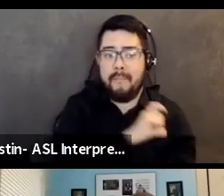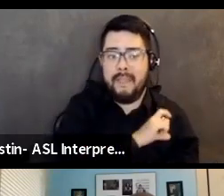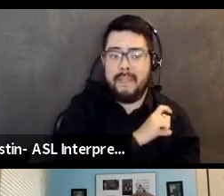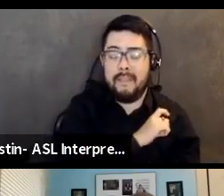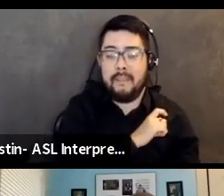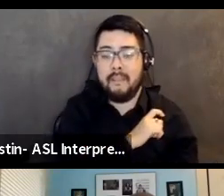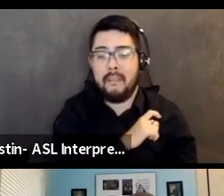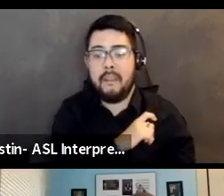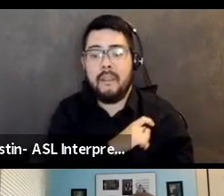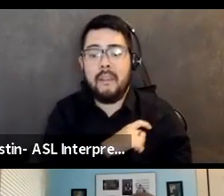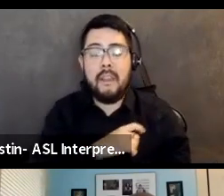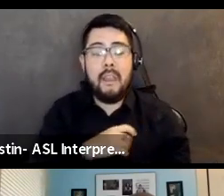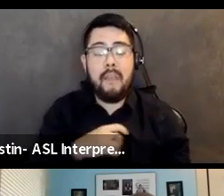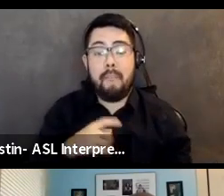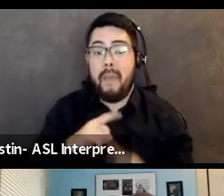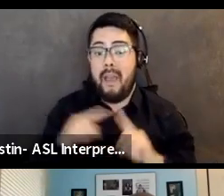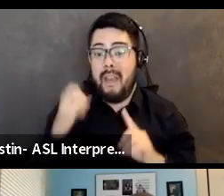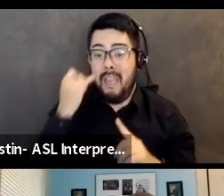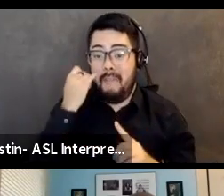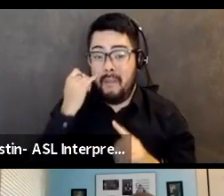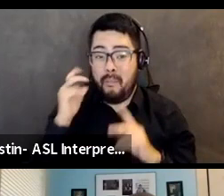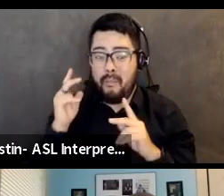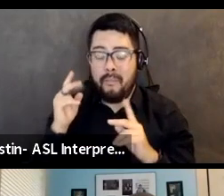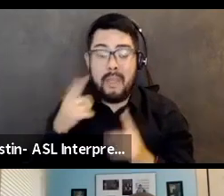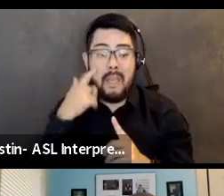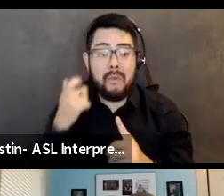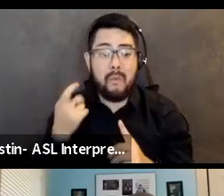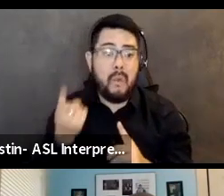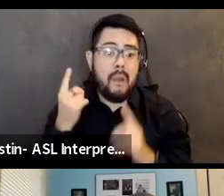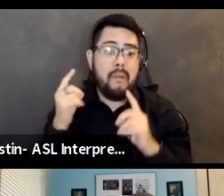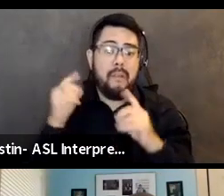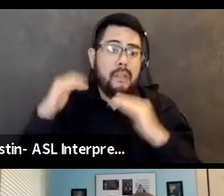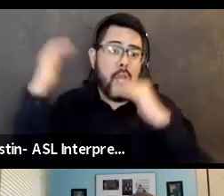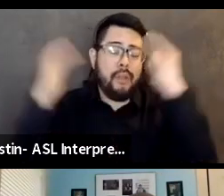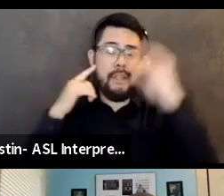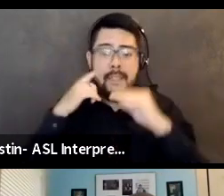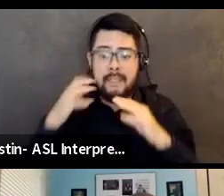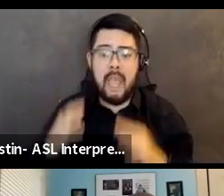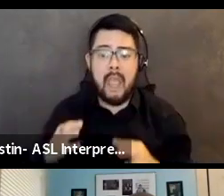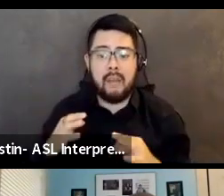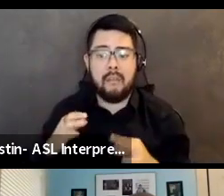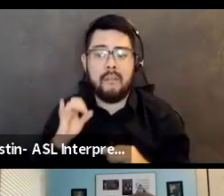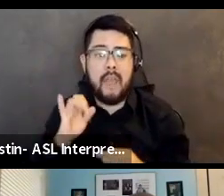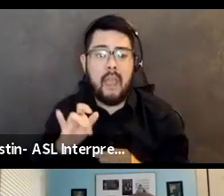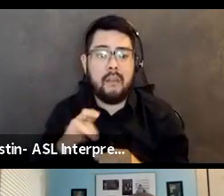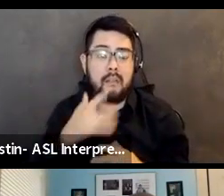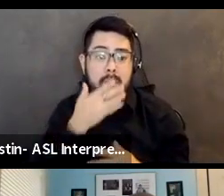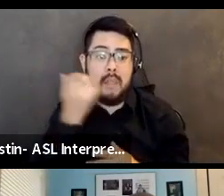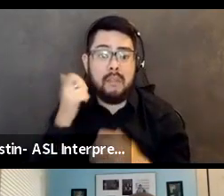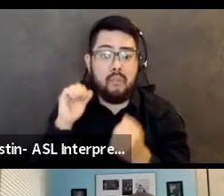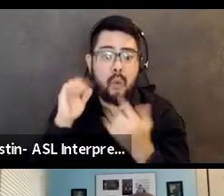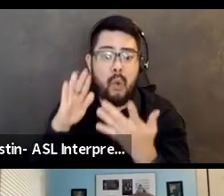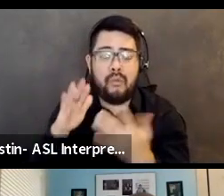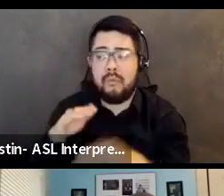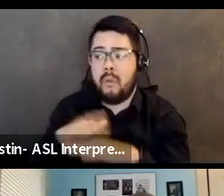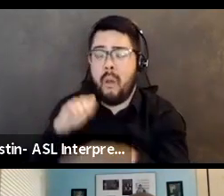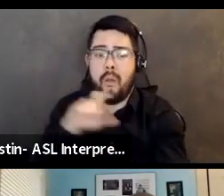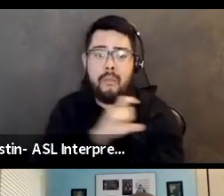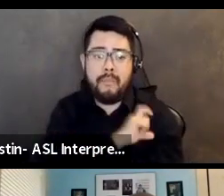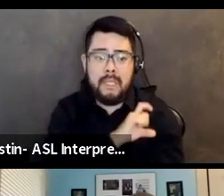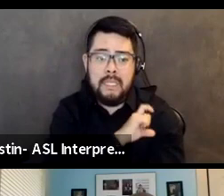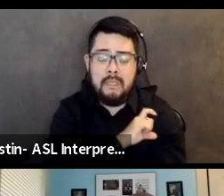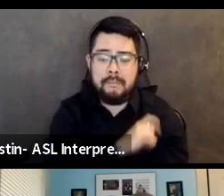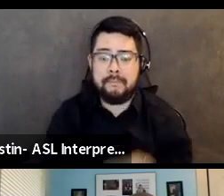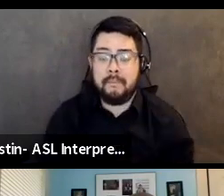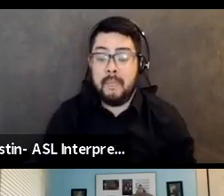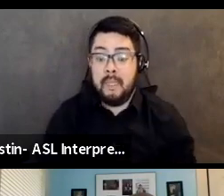the building who decides that the situation warrants involving the police i don't know those situations i don't